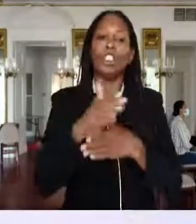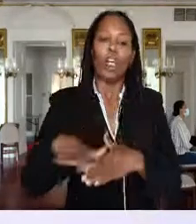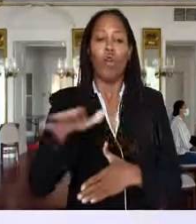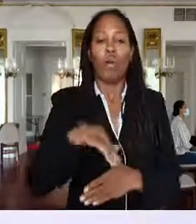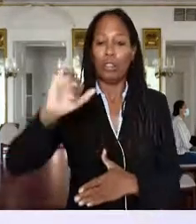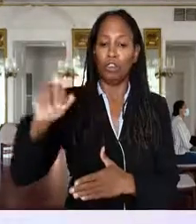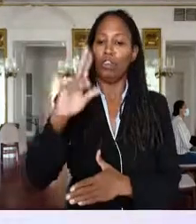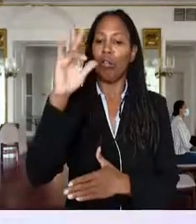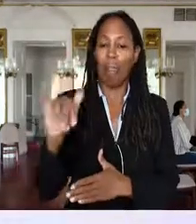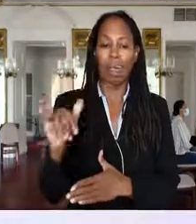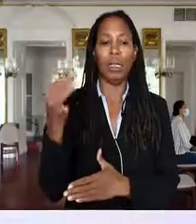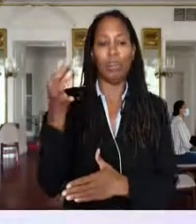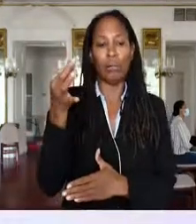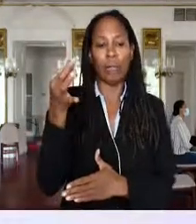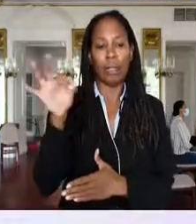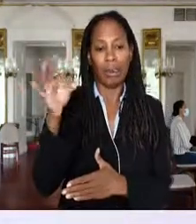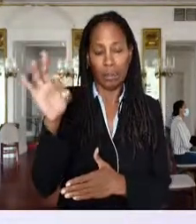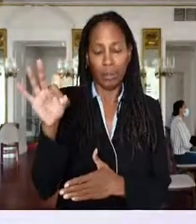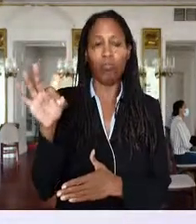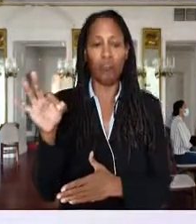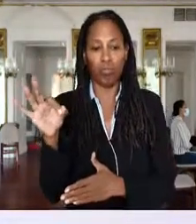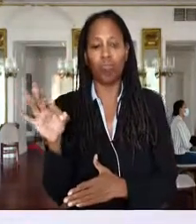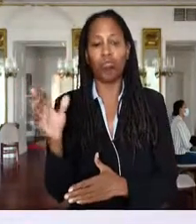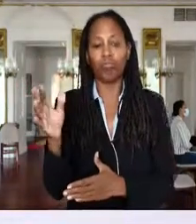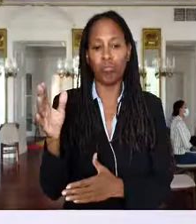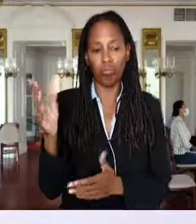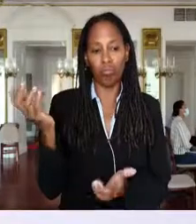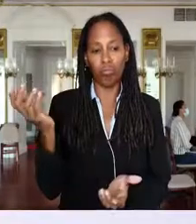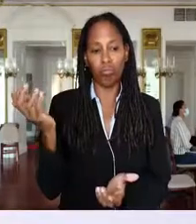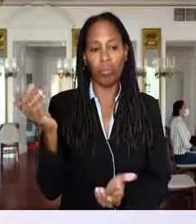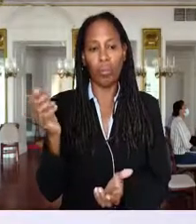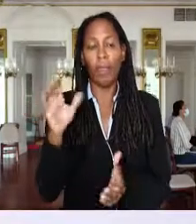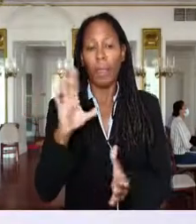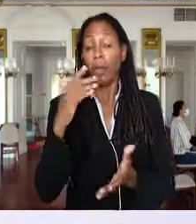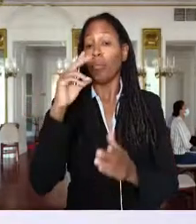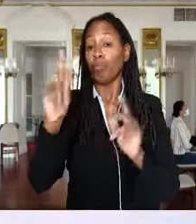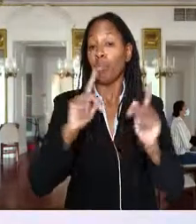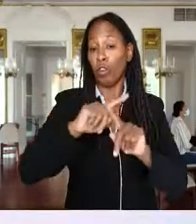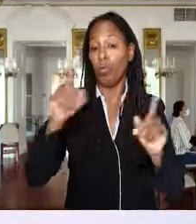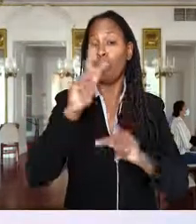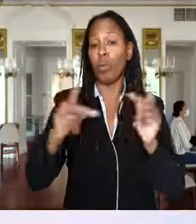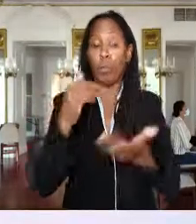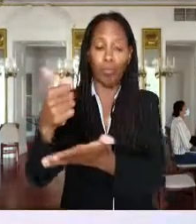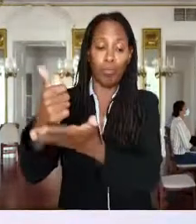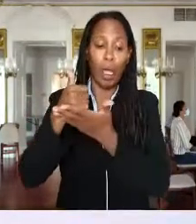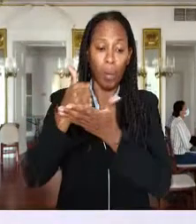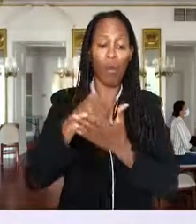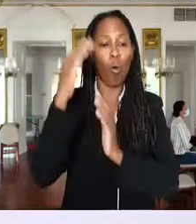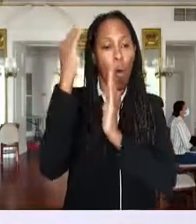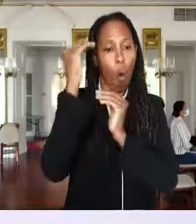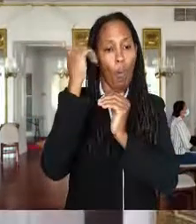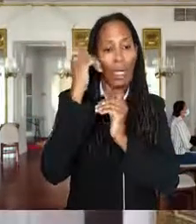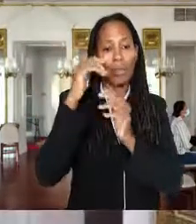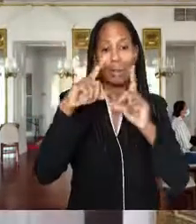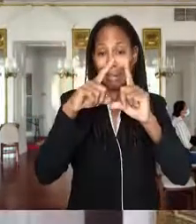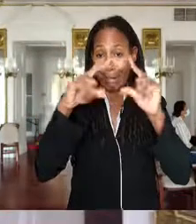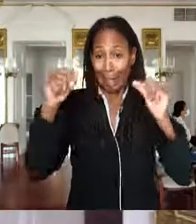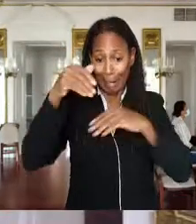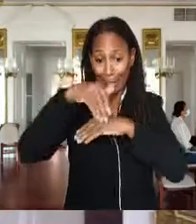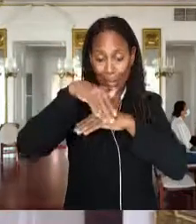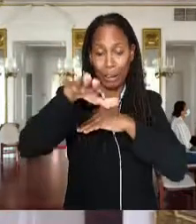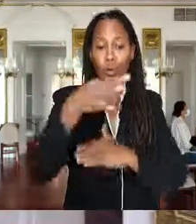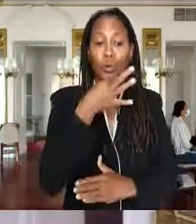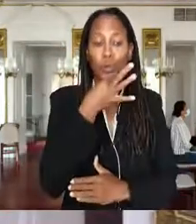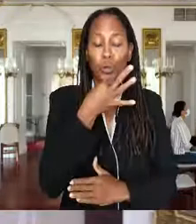handle the amount of money that's going through there. So Methodist Outreach is helping us, and we're hoping to get those checks out soon. What were the numbers